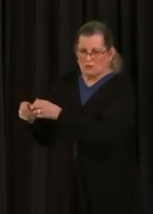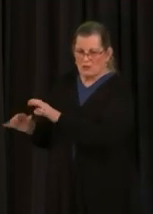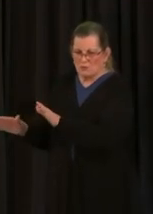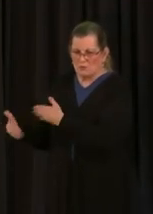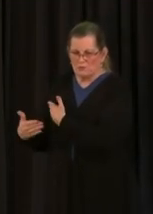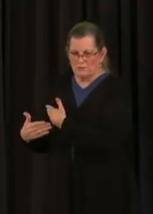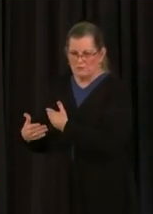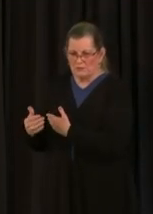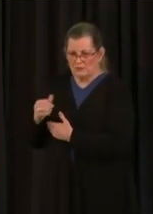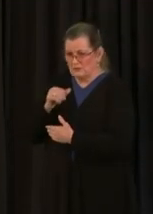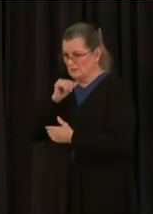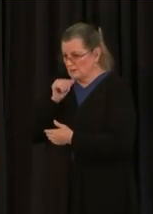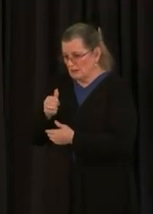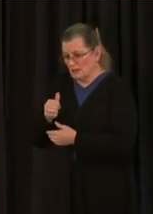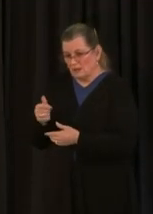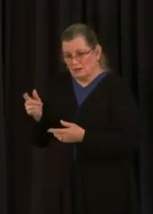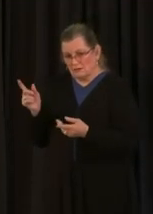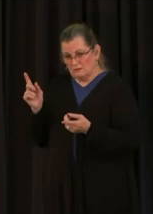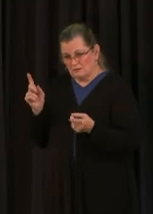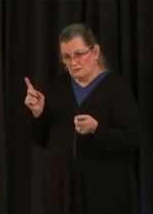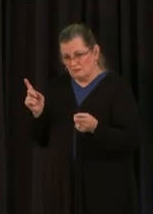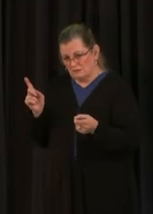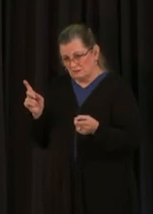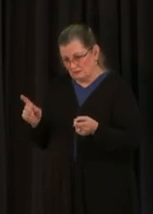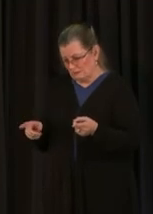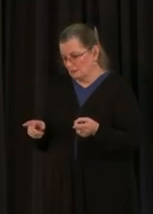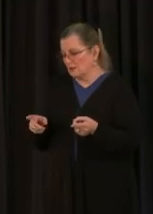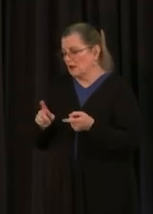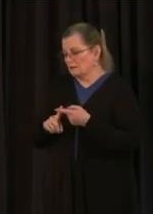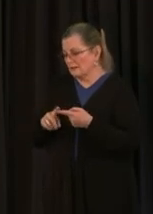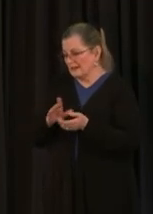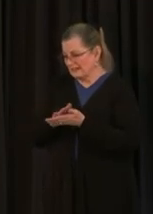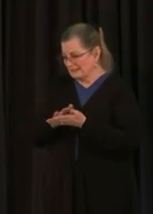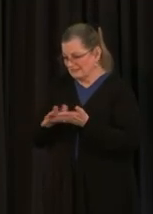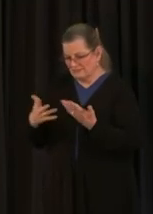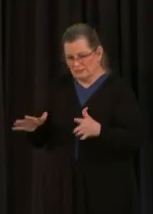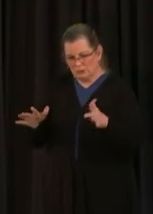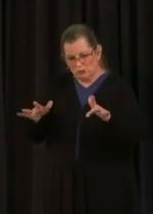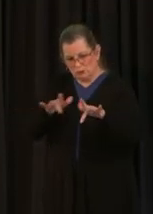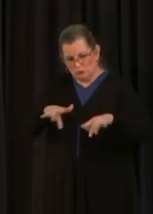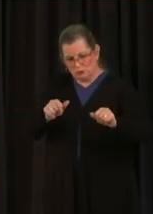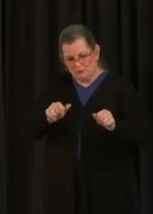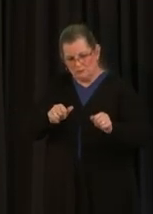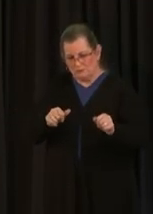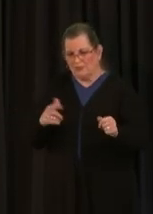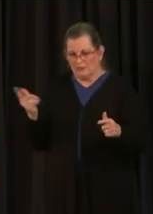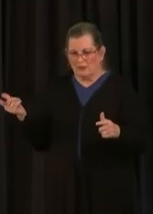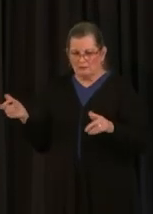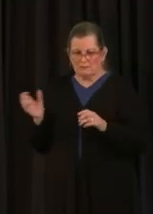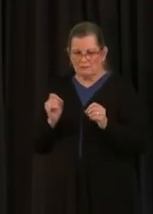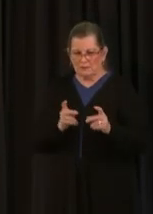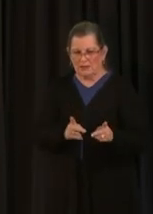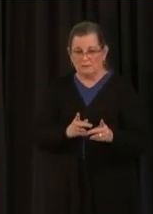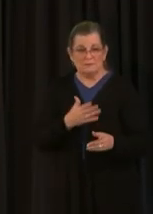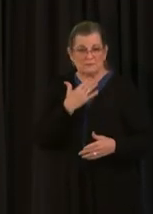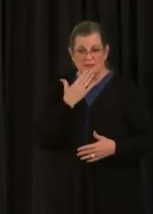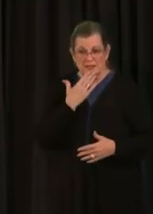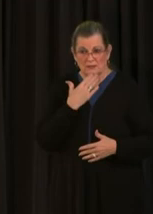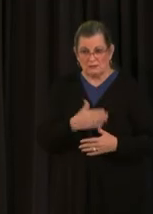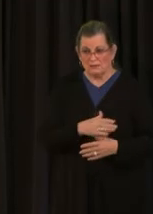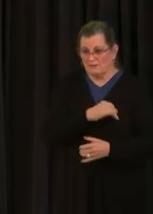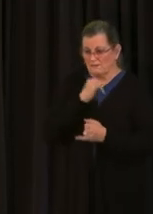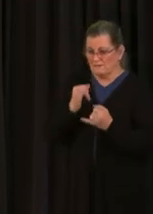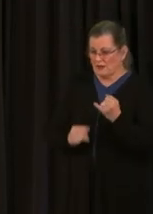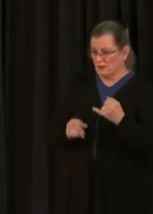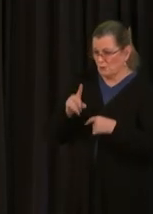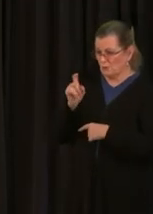is, when will OSSI staff members get access to COVID testing like the rest of DCPS staff members? And my second is, when will they